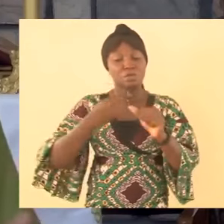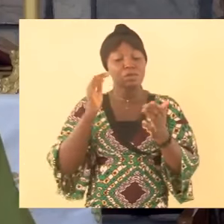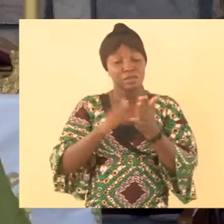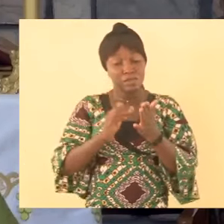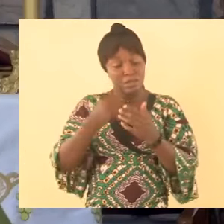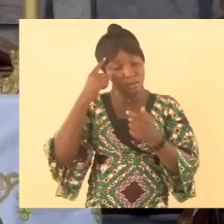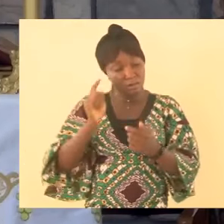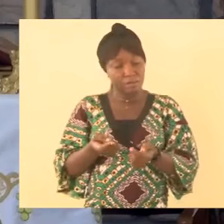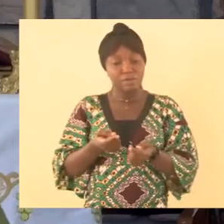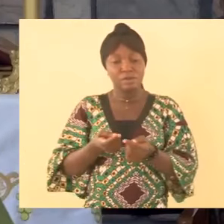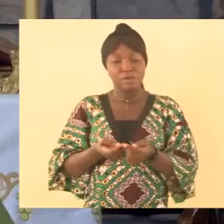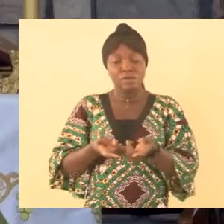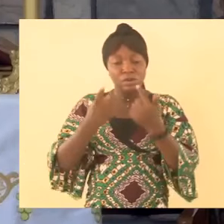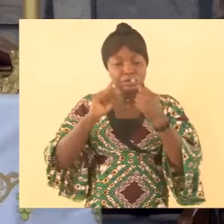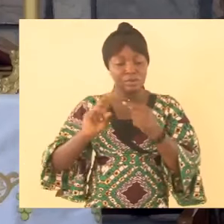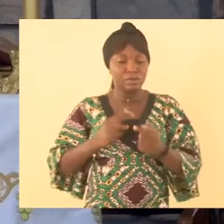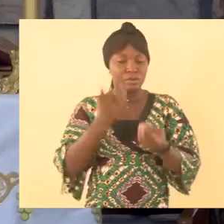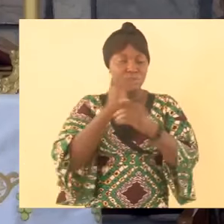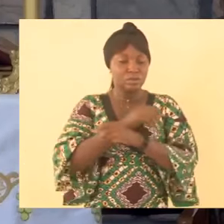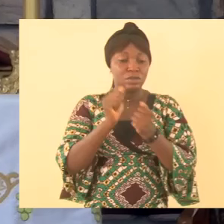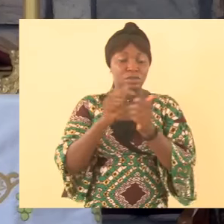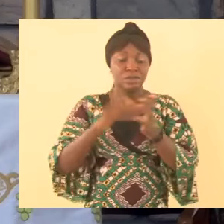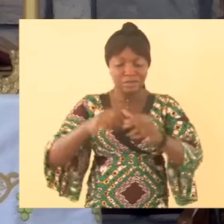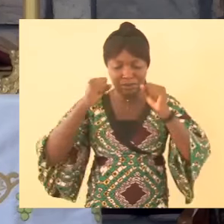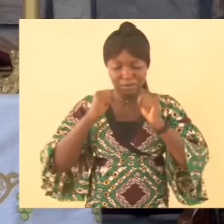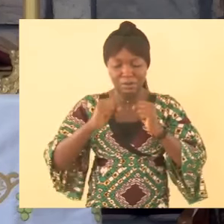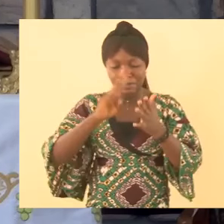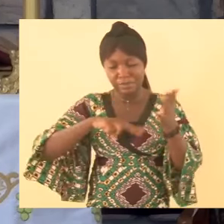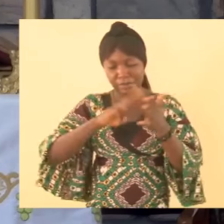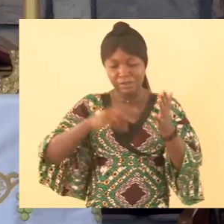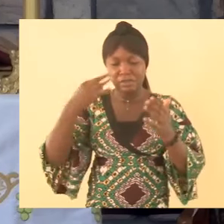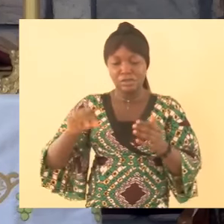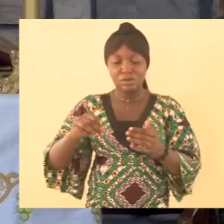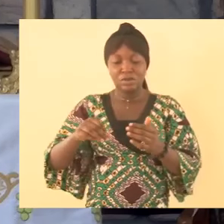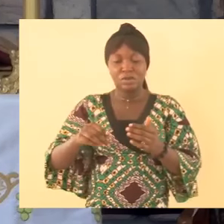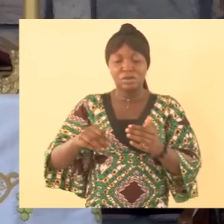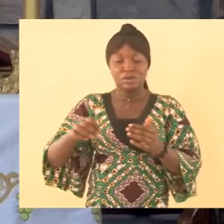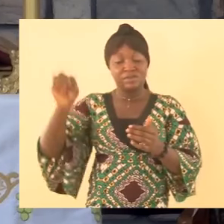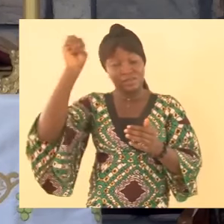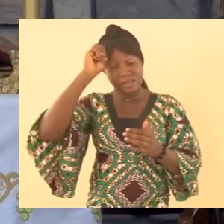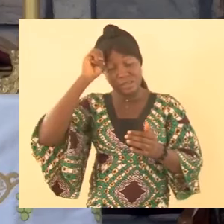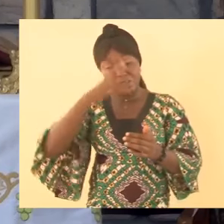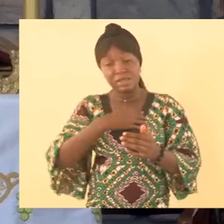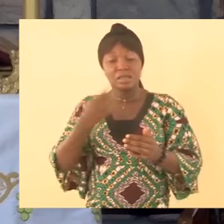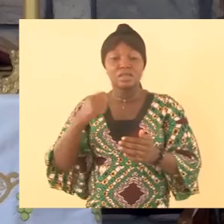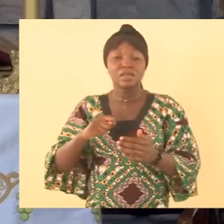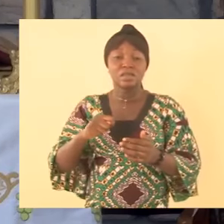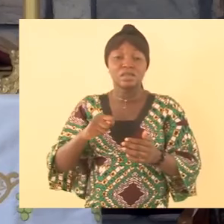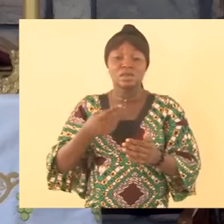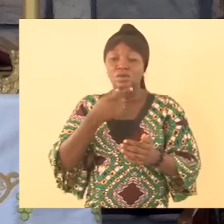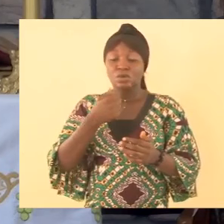once again for confronting us today with these powerful readings of Elijah and the widow of